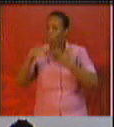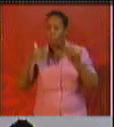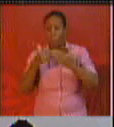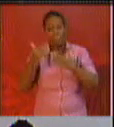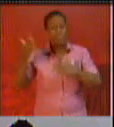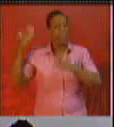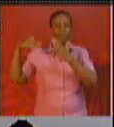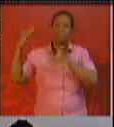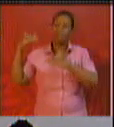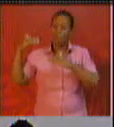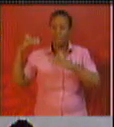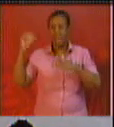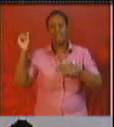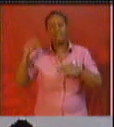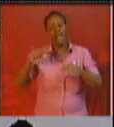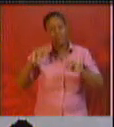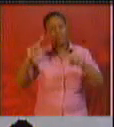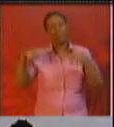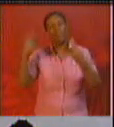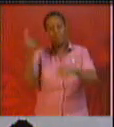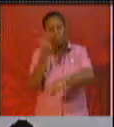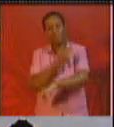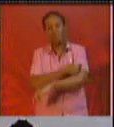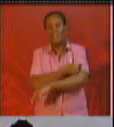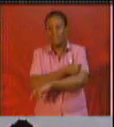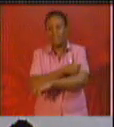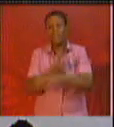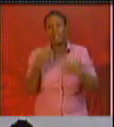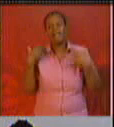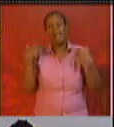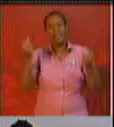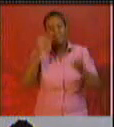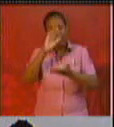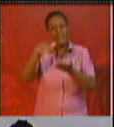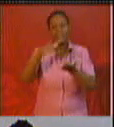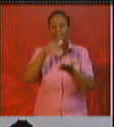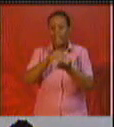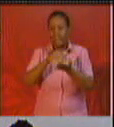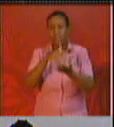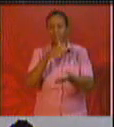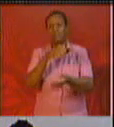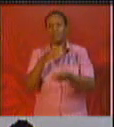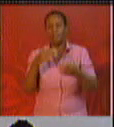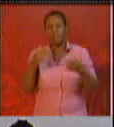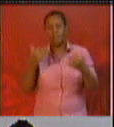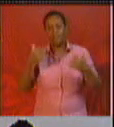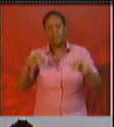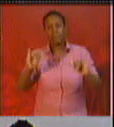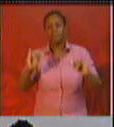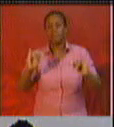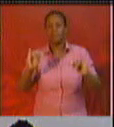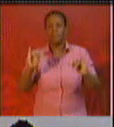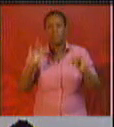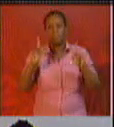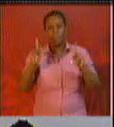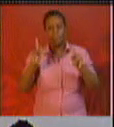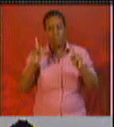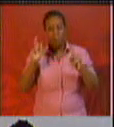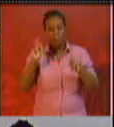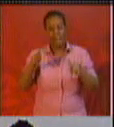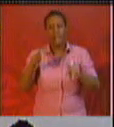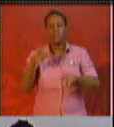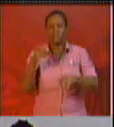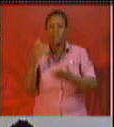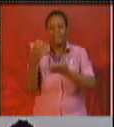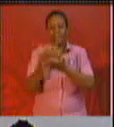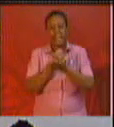in, and we're really hoping and expecting that this sensible culture will prevail and will spill over into the uptake for this new